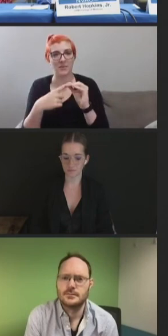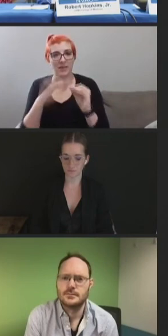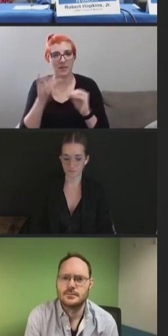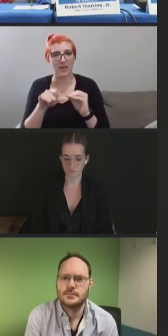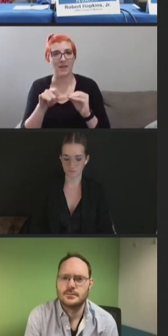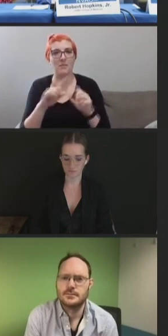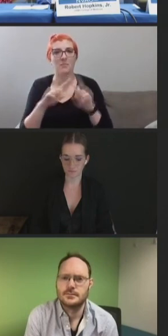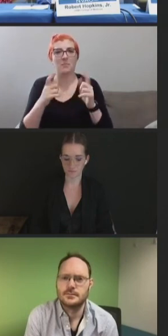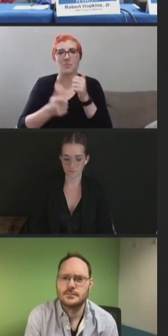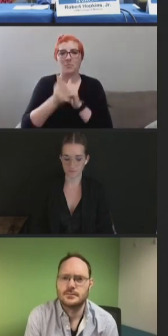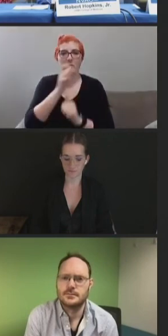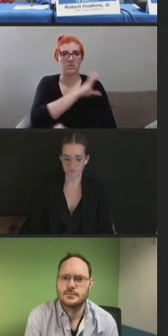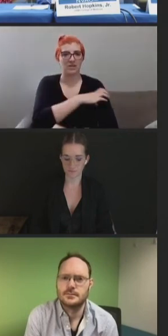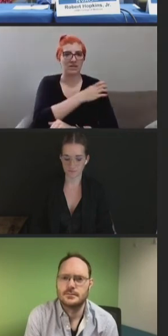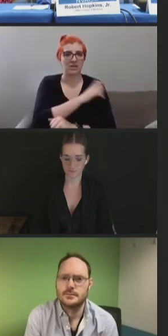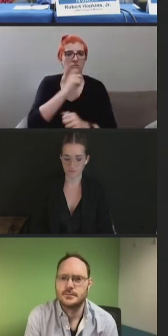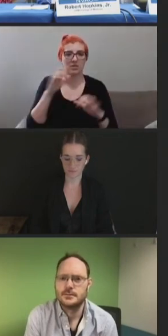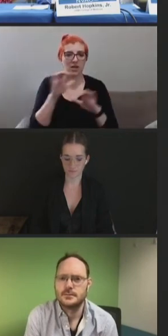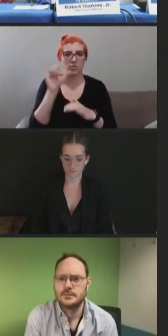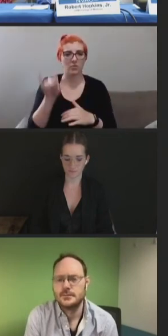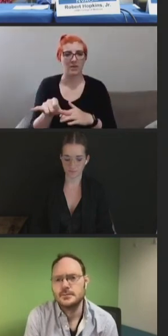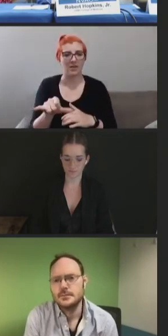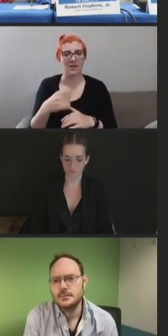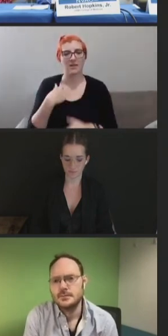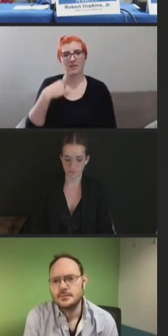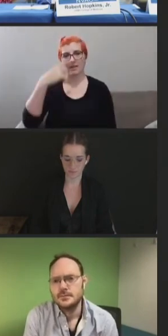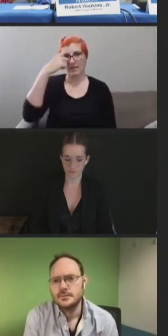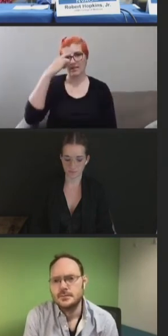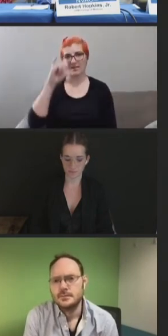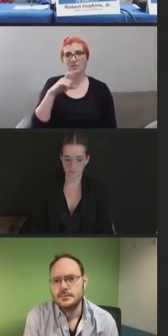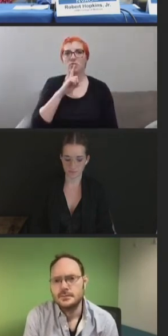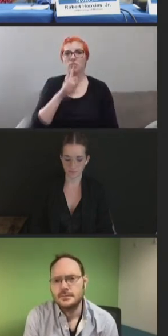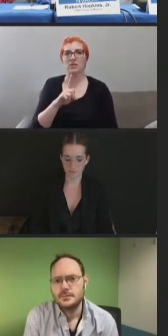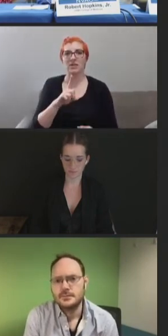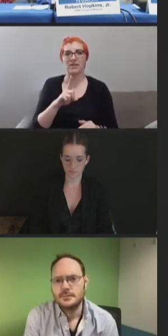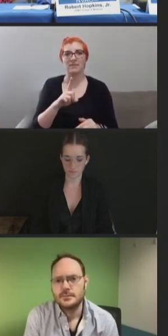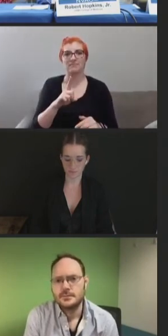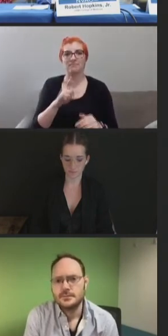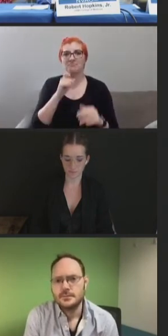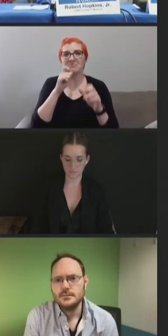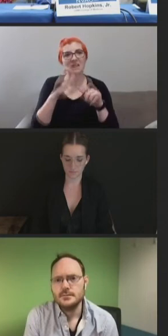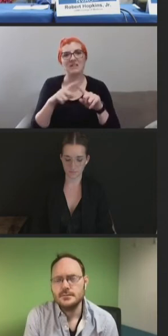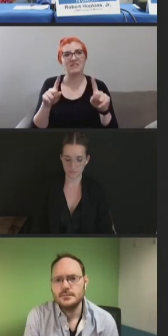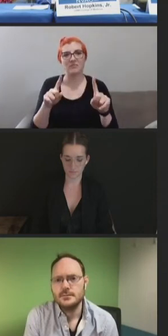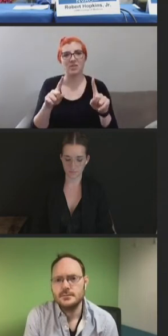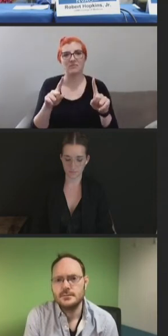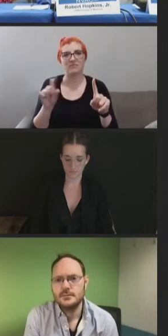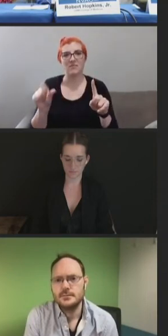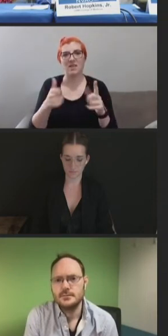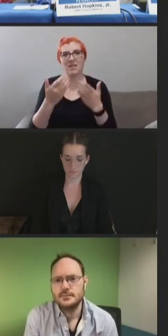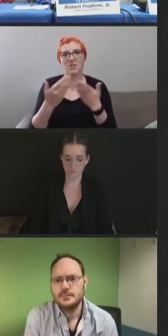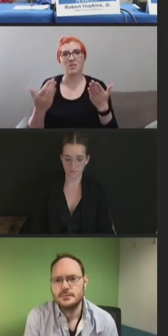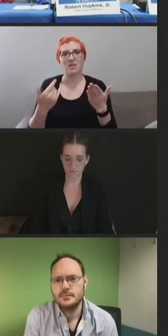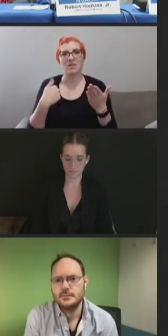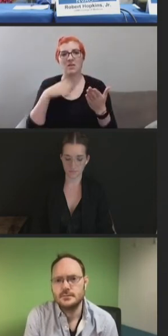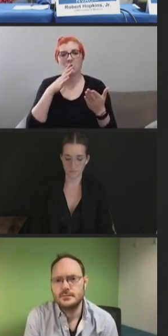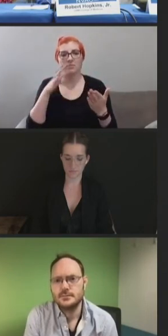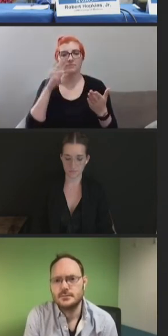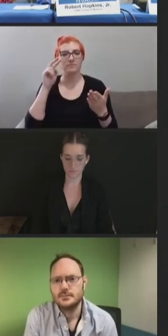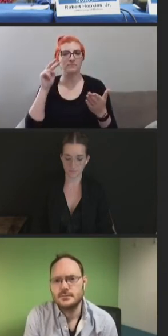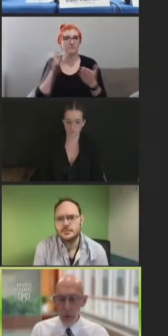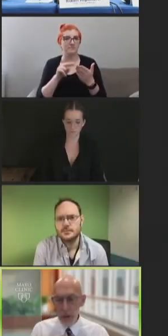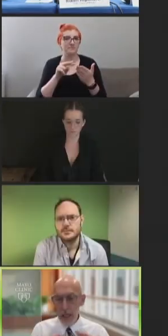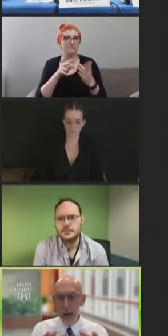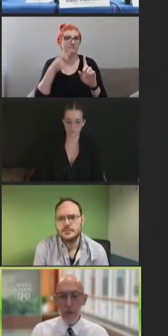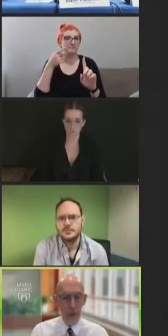it. And I think this is really no different. The other thing is we'll get to the point, I believe,